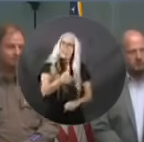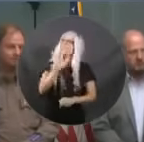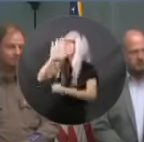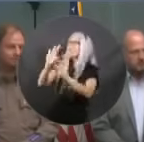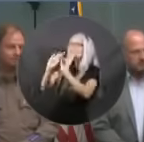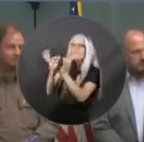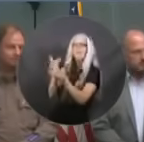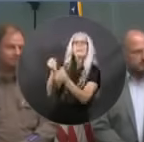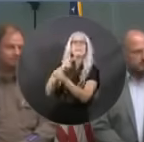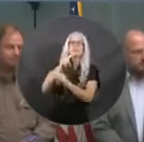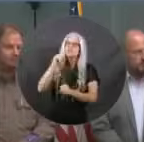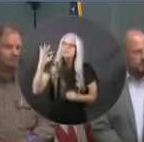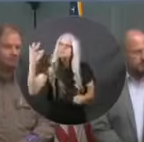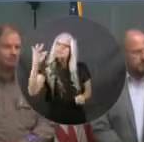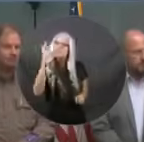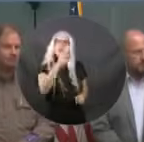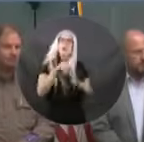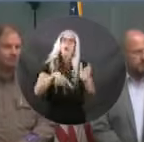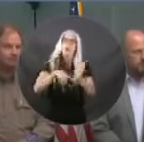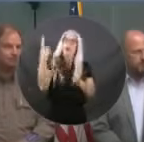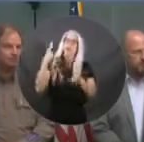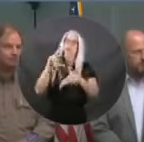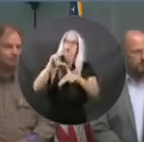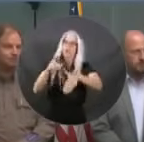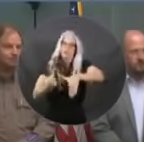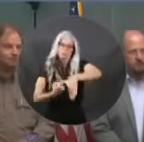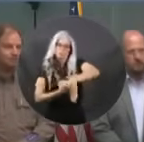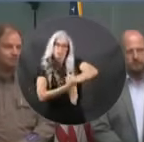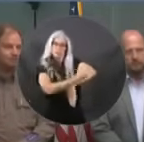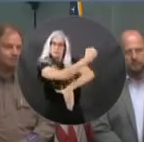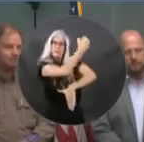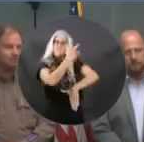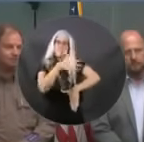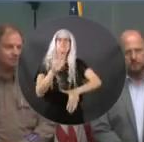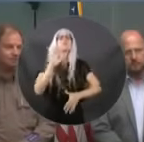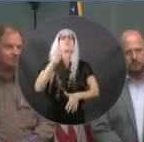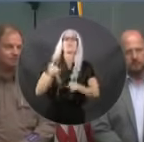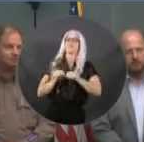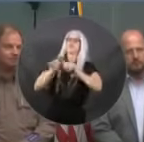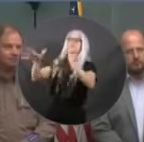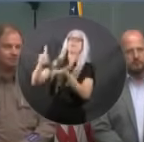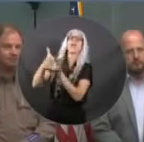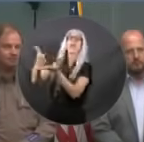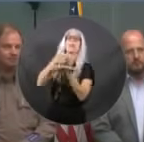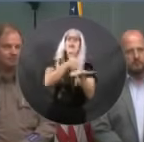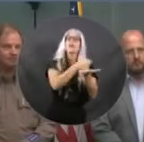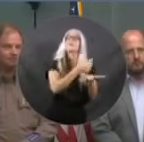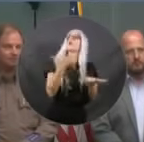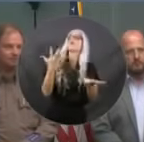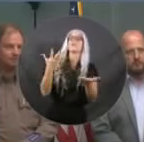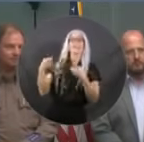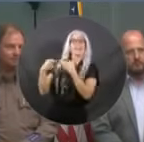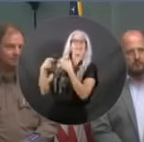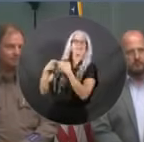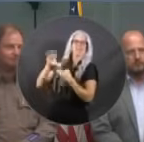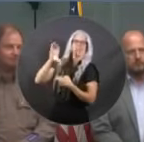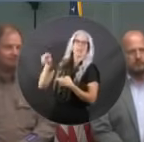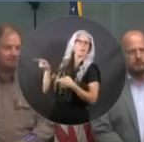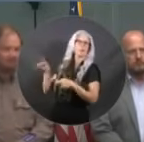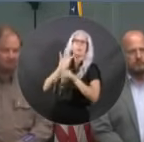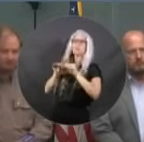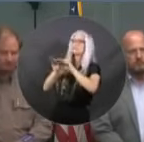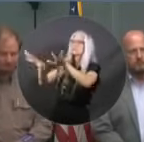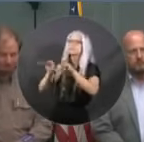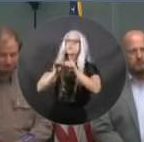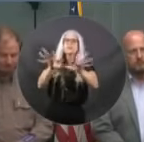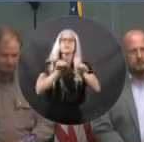have help that will be on the way in the form of power restoration. We were able to go to Wildwood in Central Florida to meet